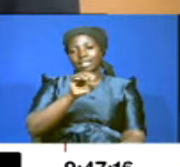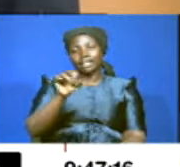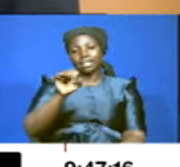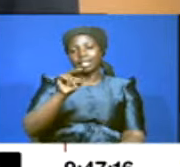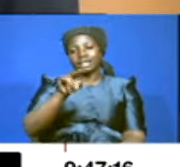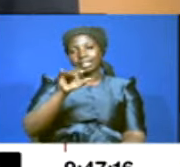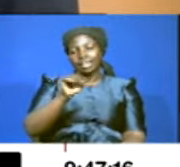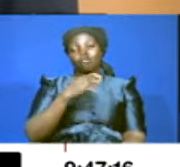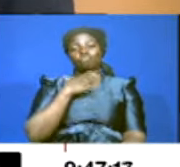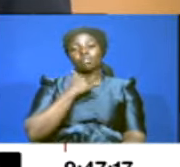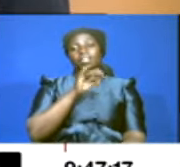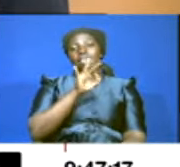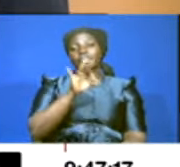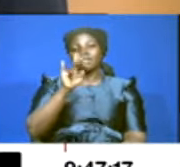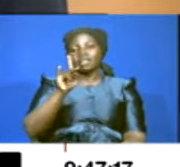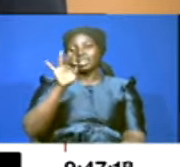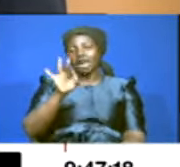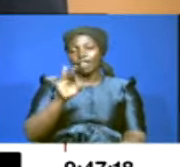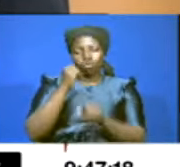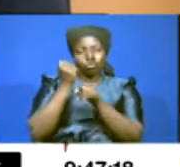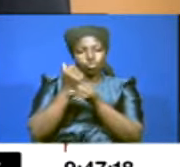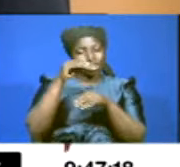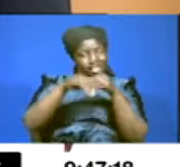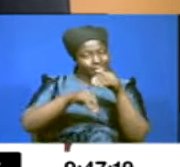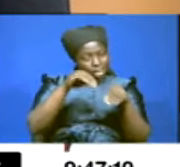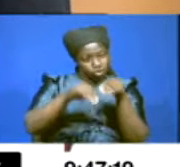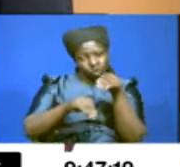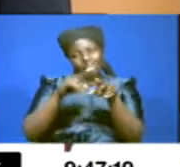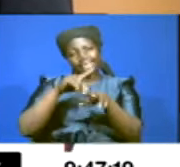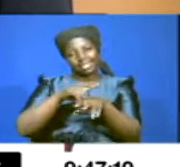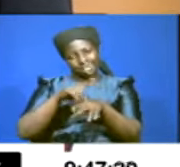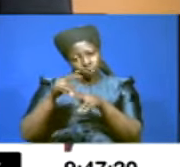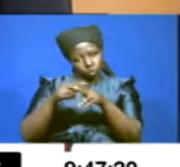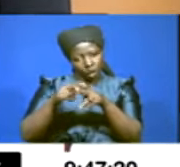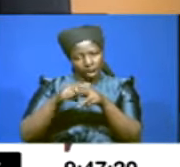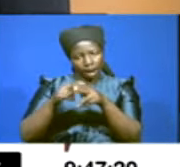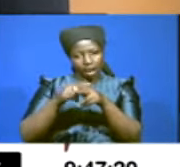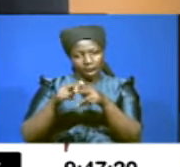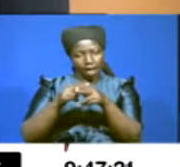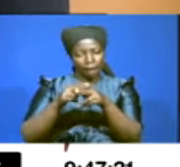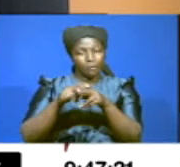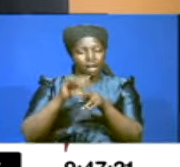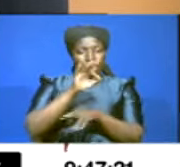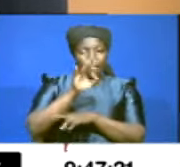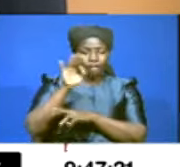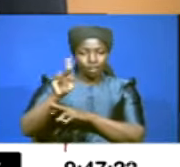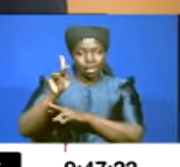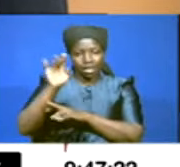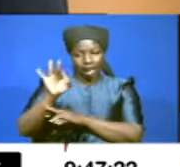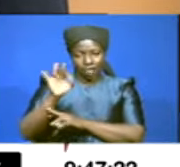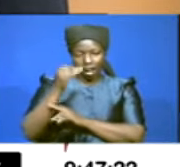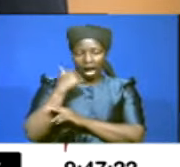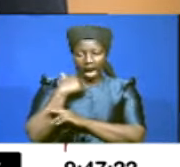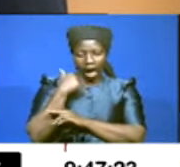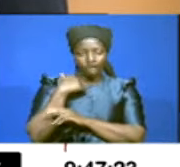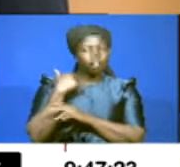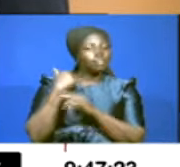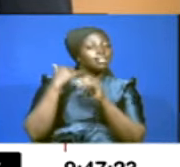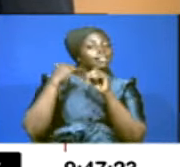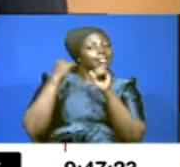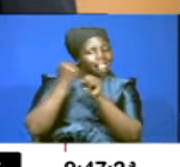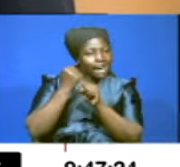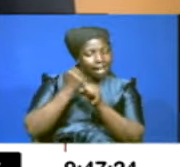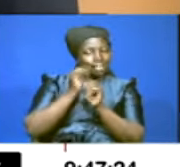Federation, FKF, to hold elections as soon as possible. FKF has not been able to hold national